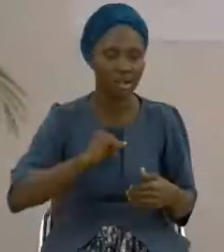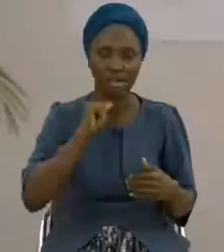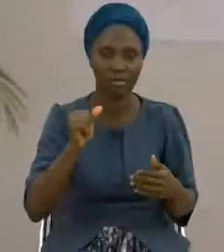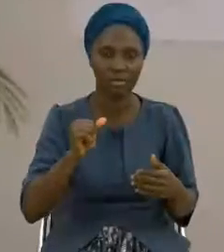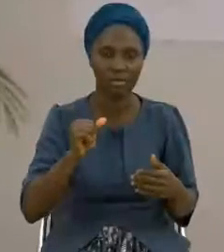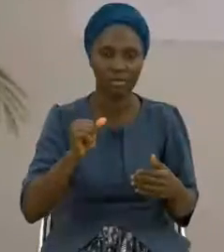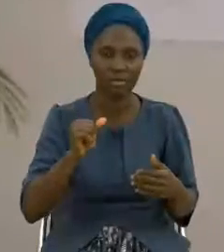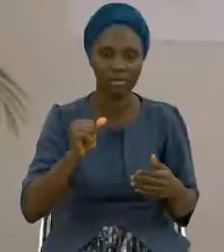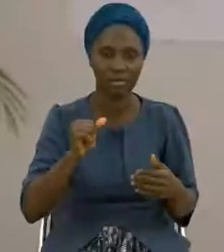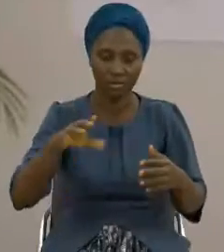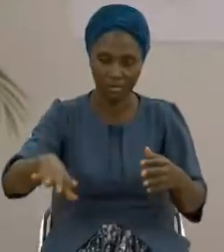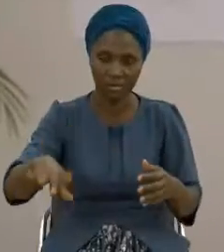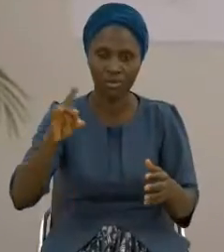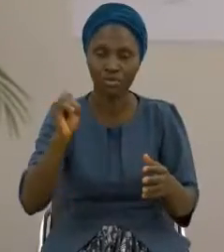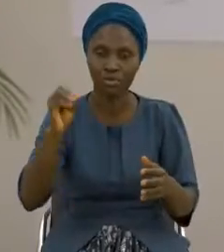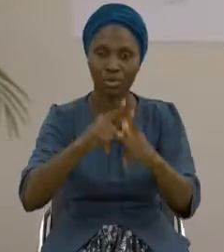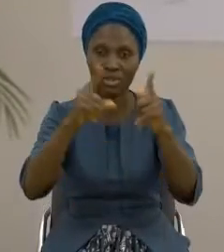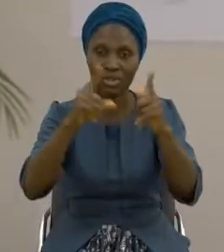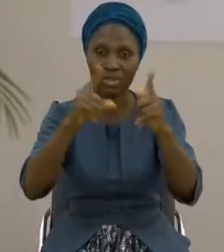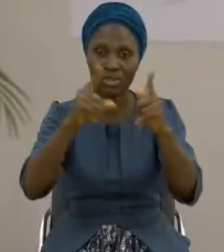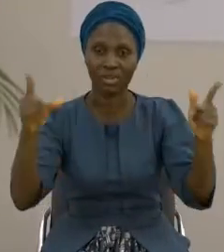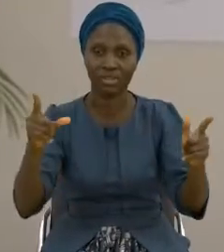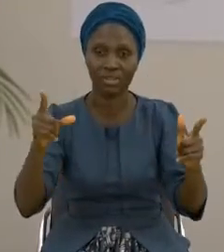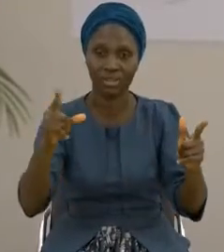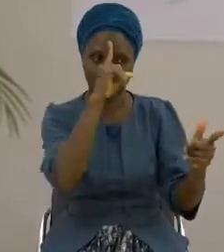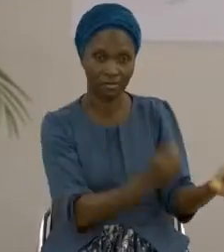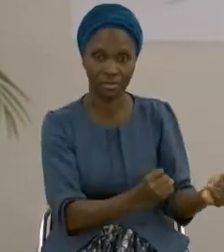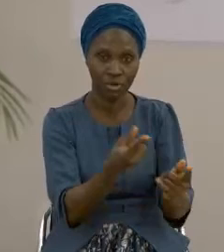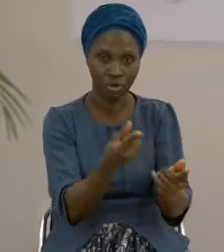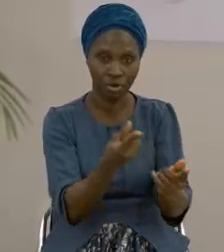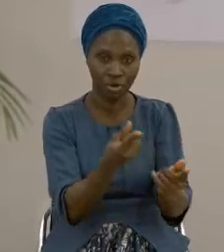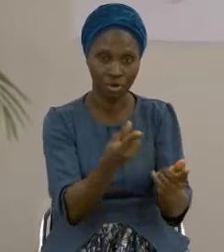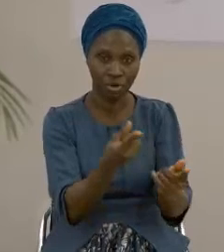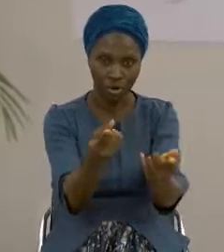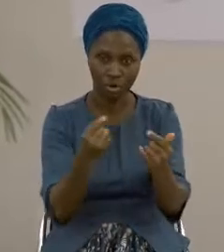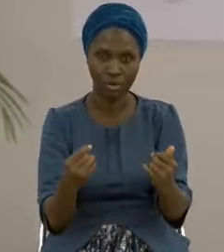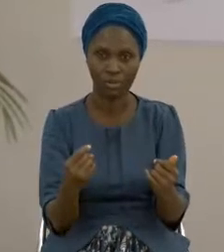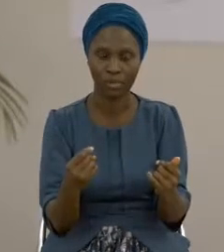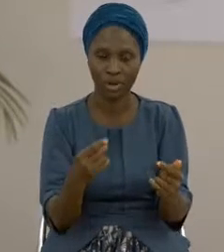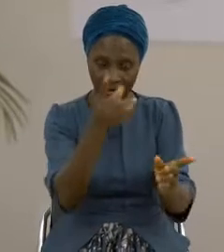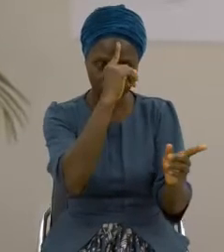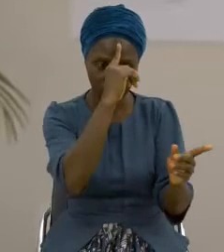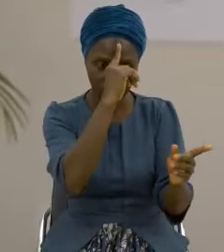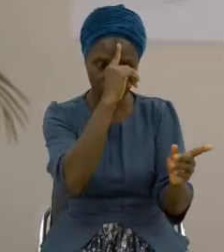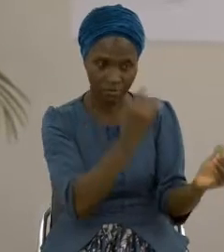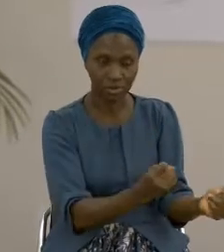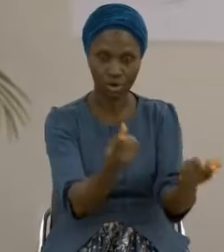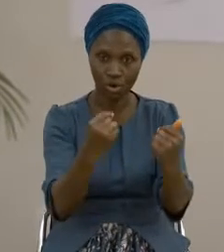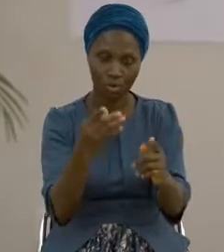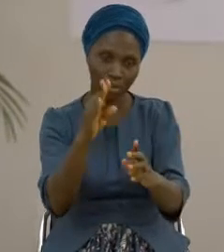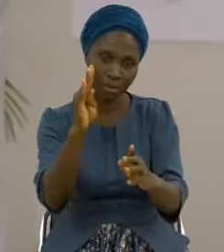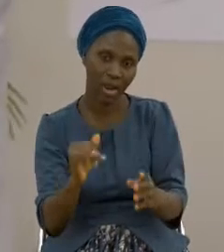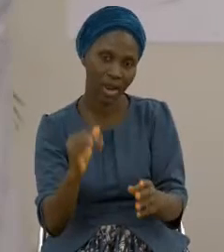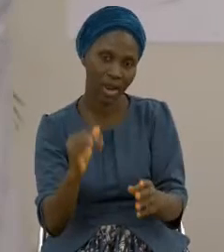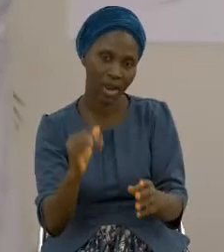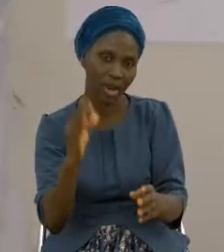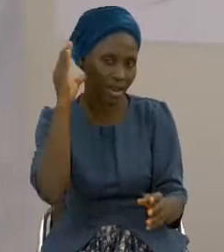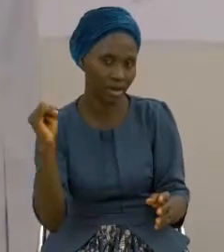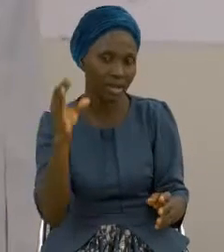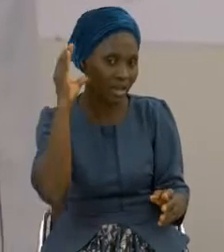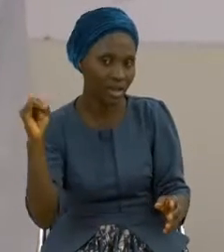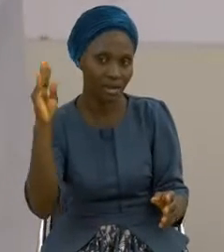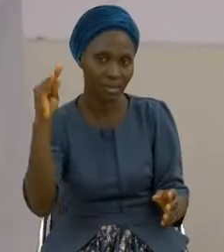Faith cometh by hearing, hearing by the word of God. It is